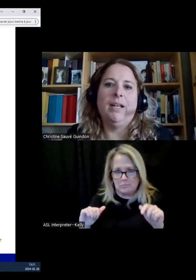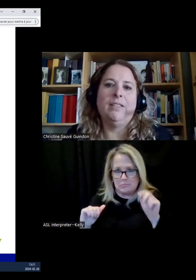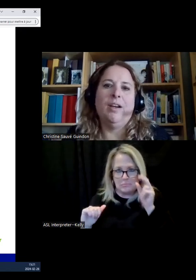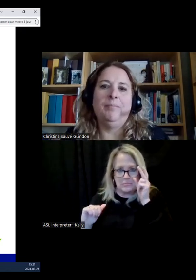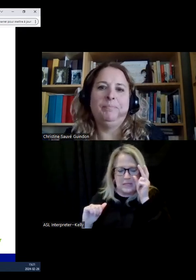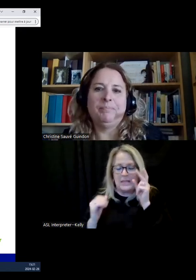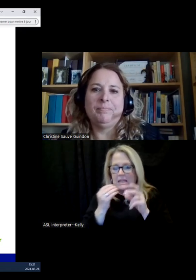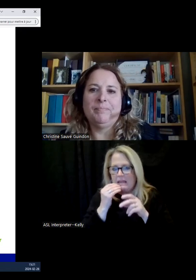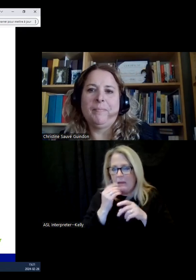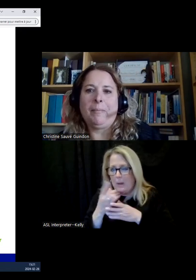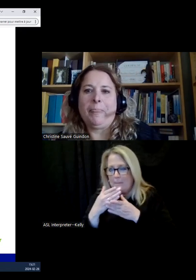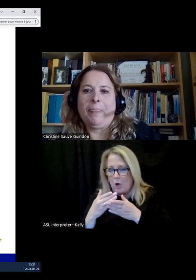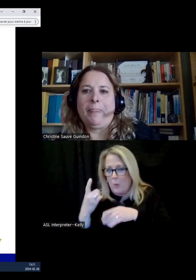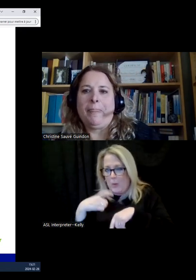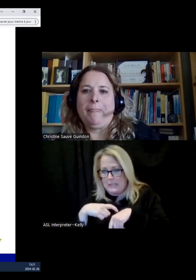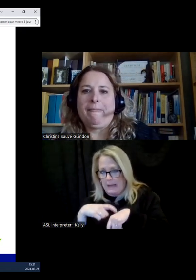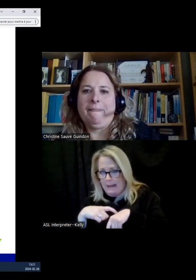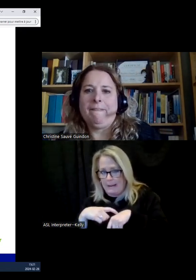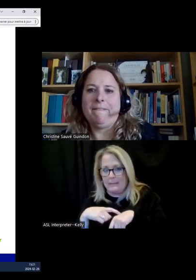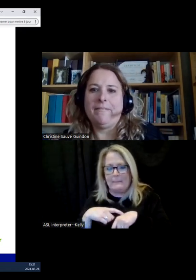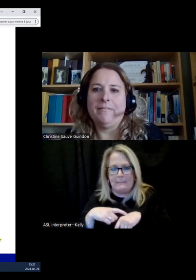little bit at a time.